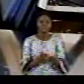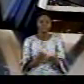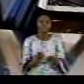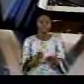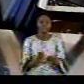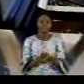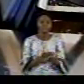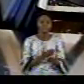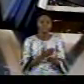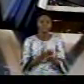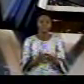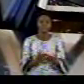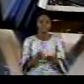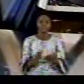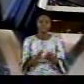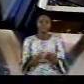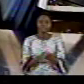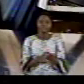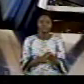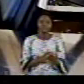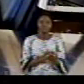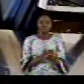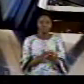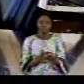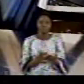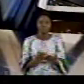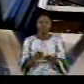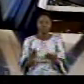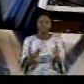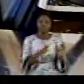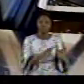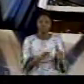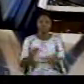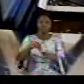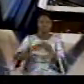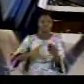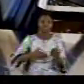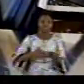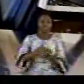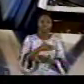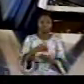Are here, Lord, moving in our midst.